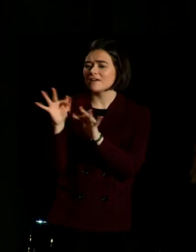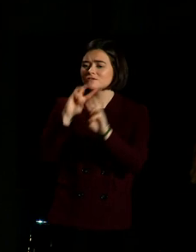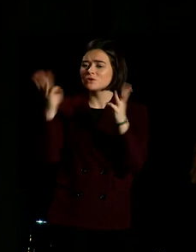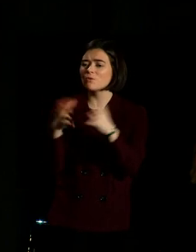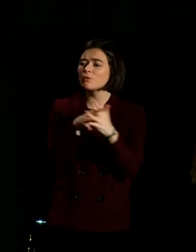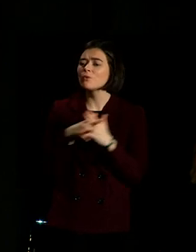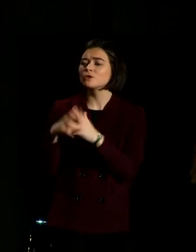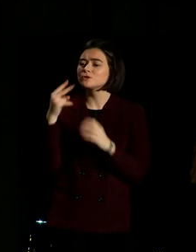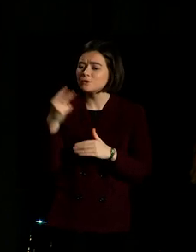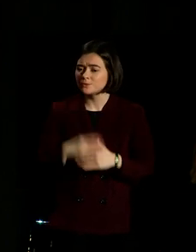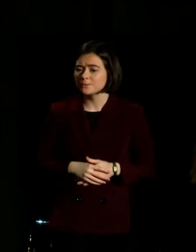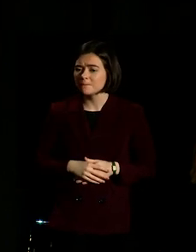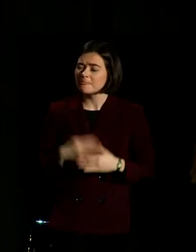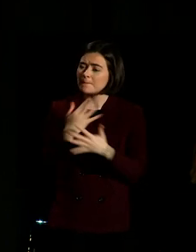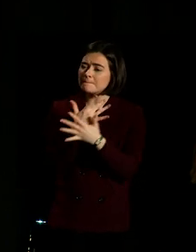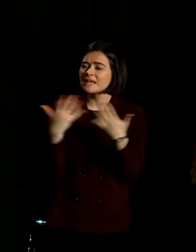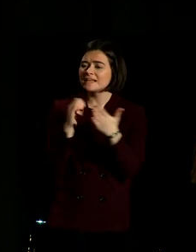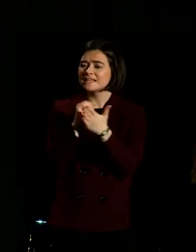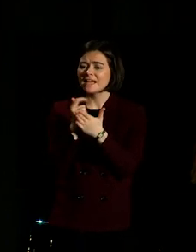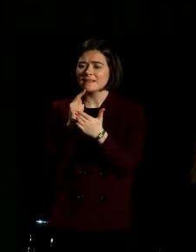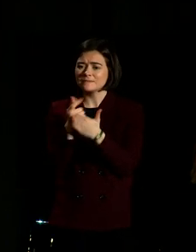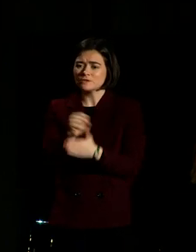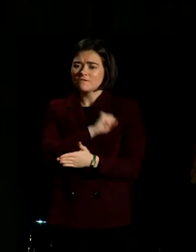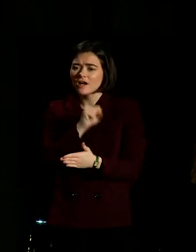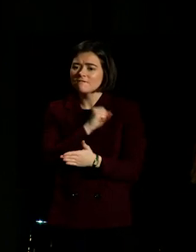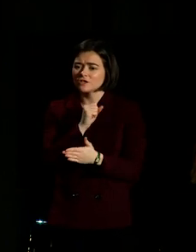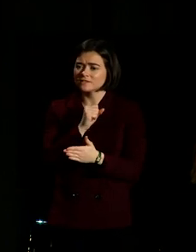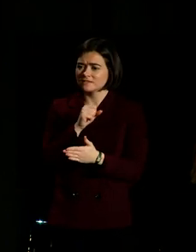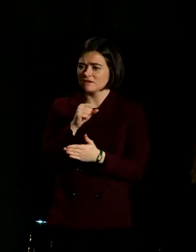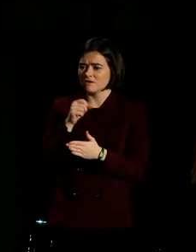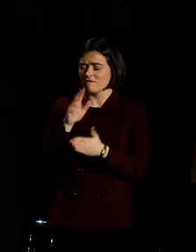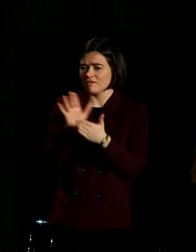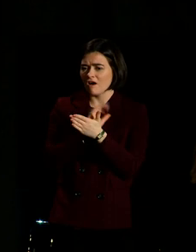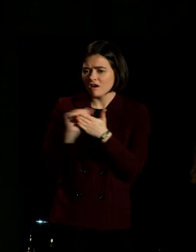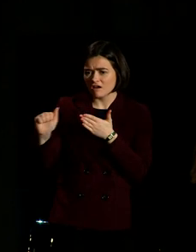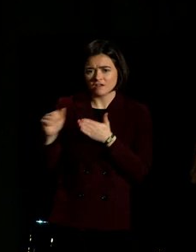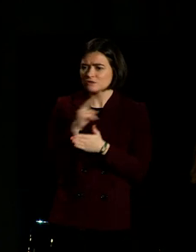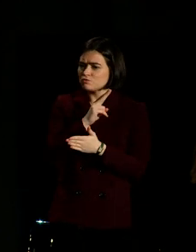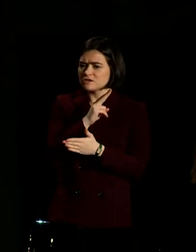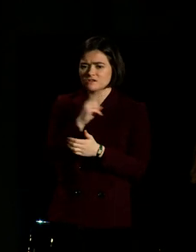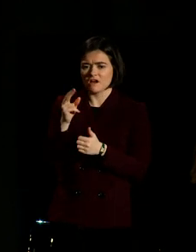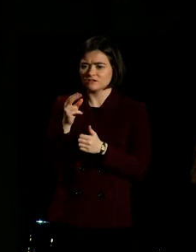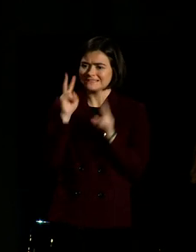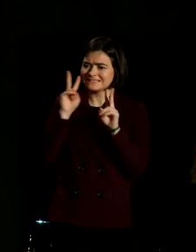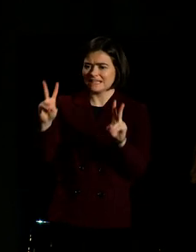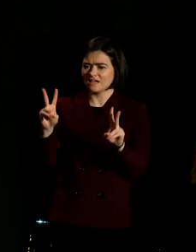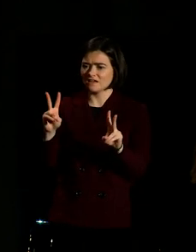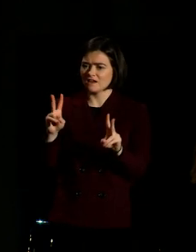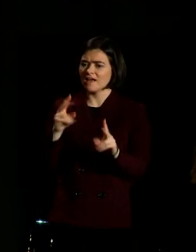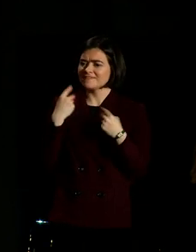II. Many homosexual survivors of Nazi persecution were not acknowledged as victims of the